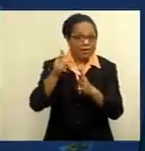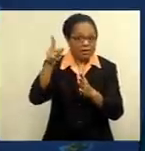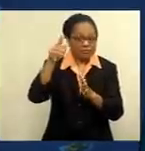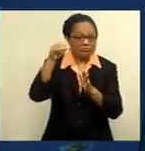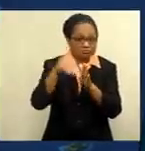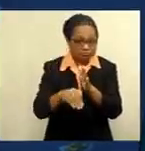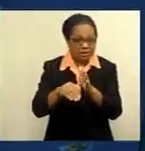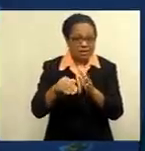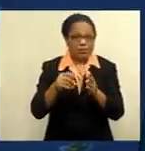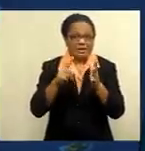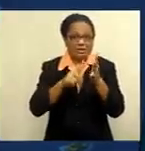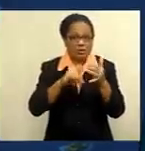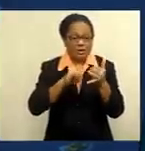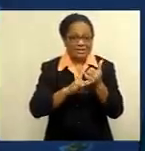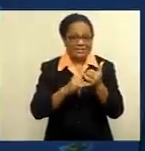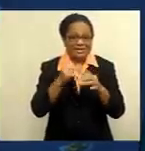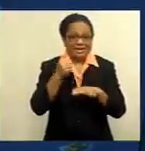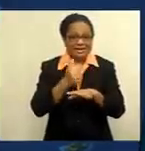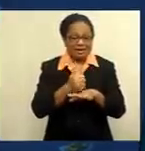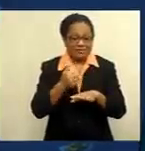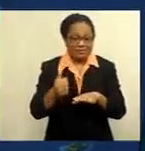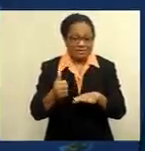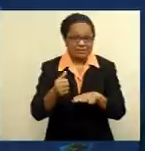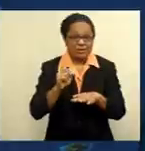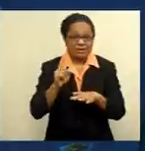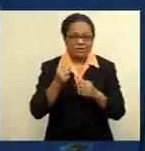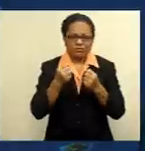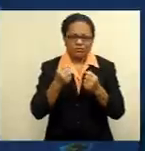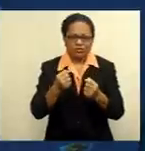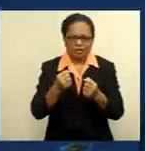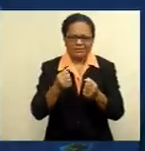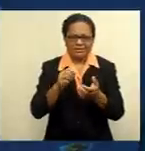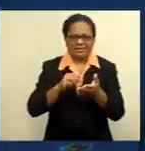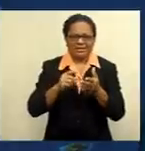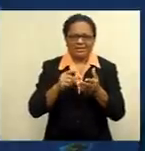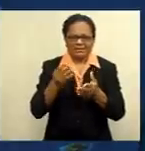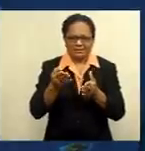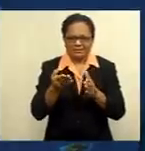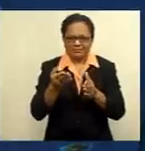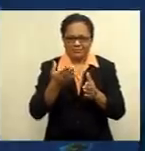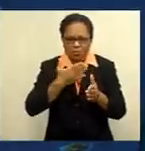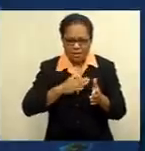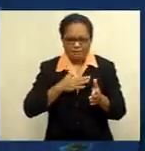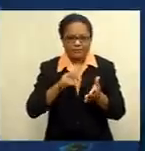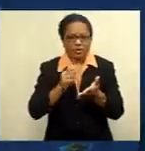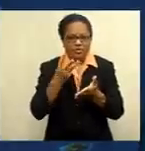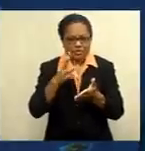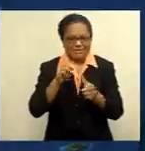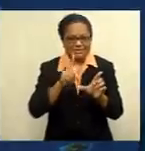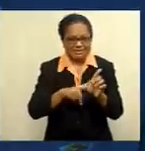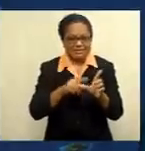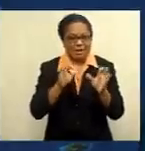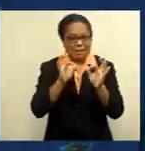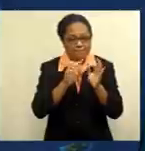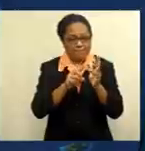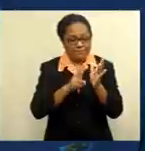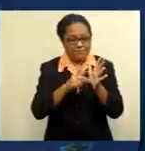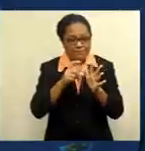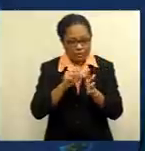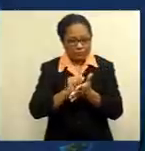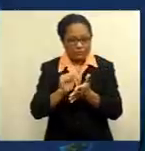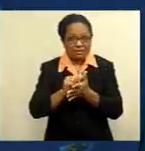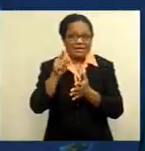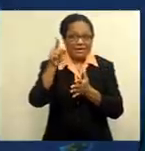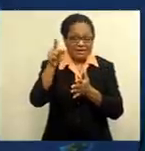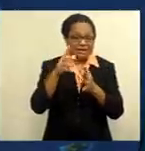US government saw strong demand for a sale of 30-year bonds. Also, their data released showed the number of Americans